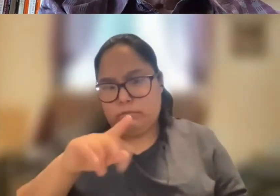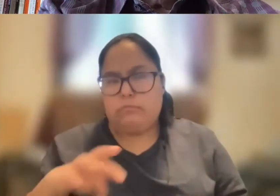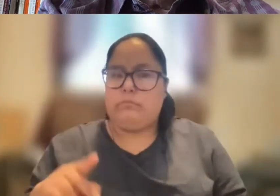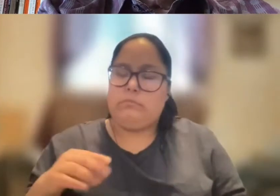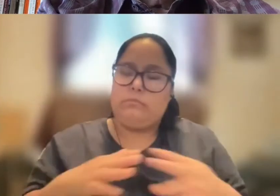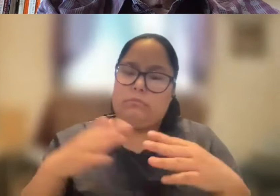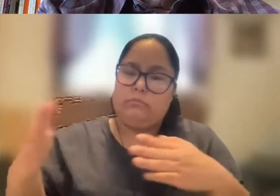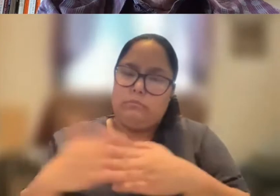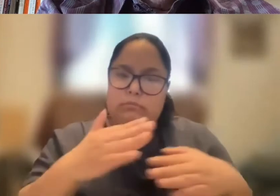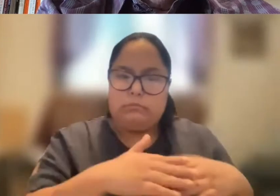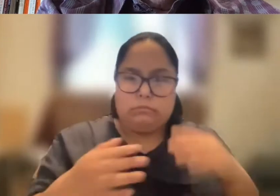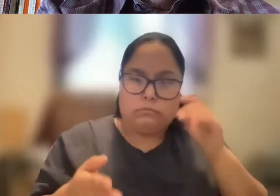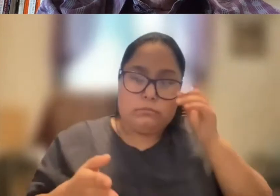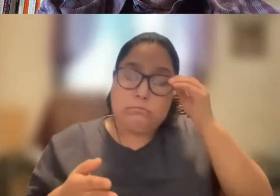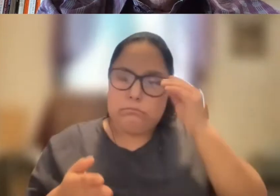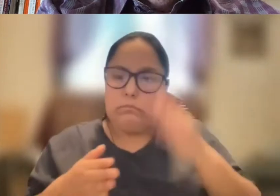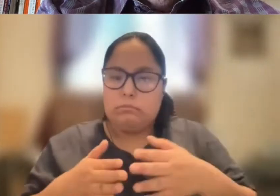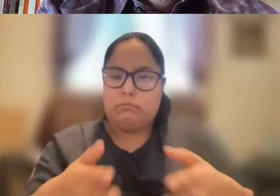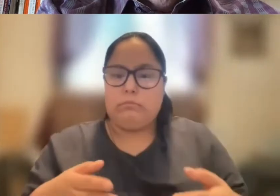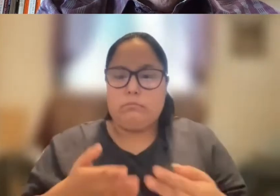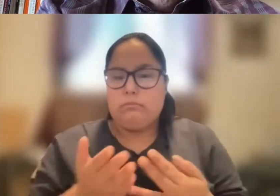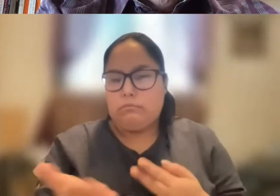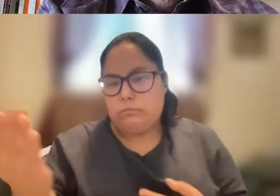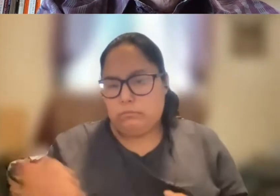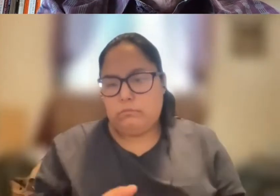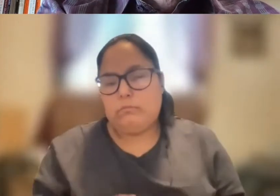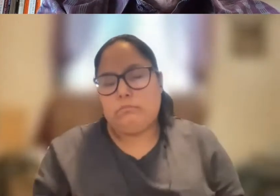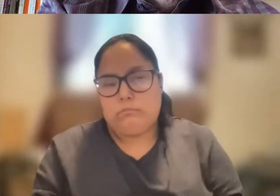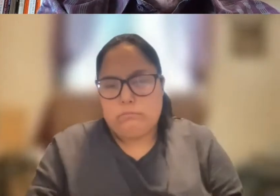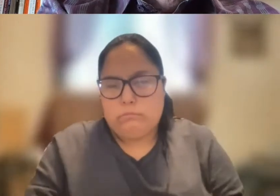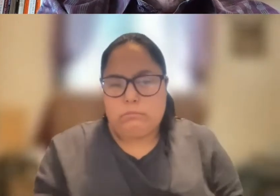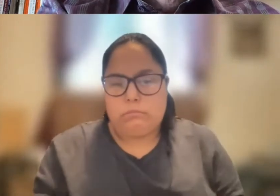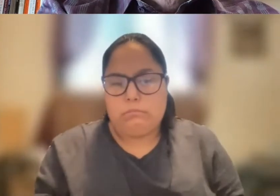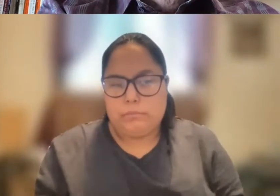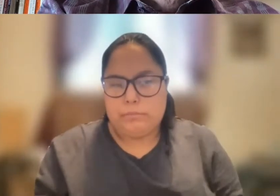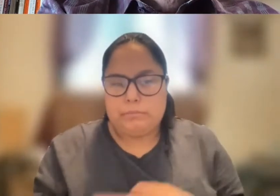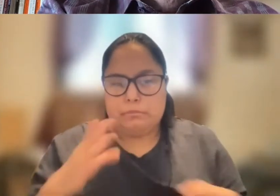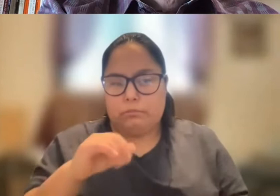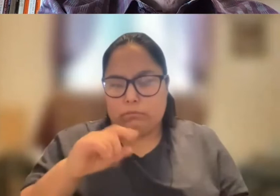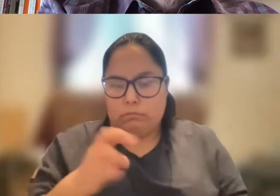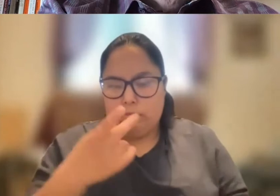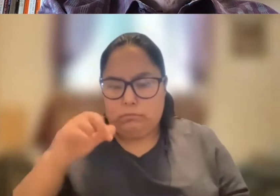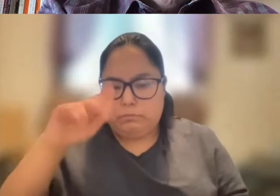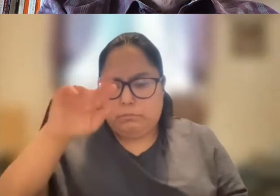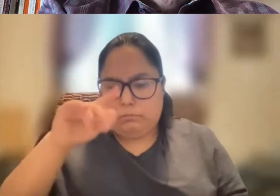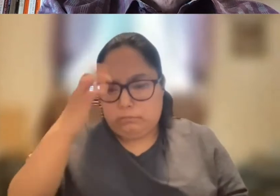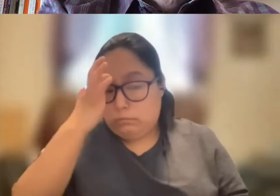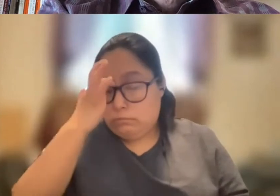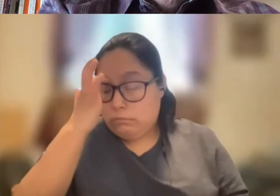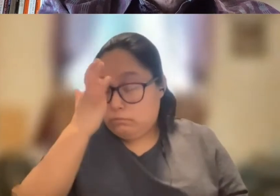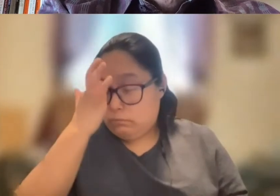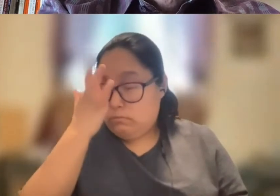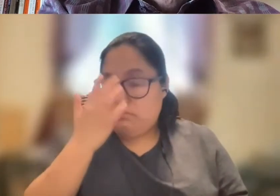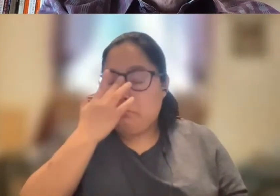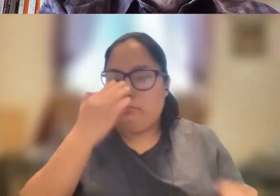can judge how far down this road you've gone. And again, Michael and Murray both had input on that.